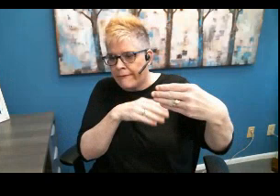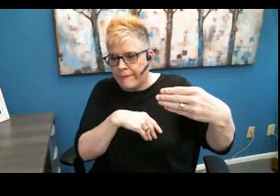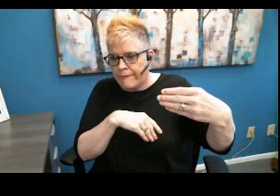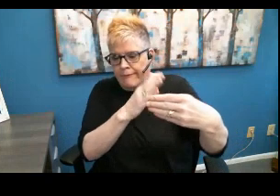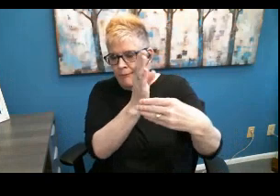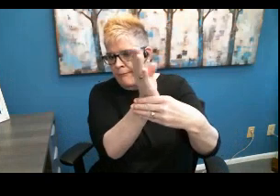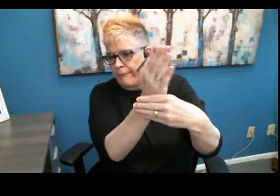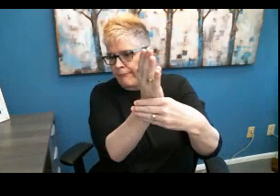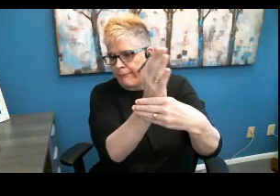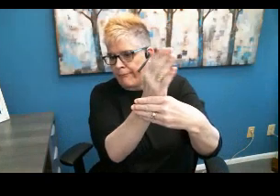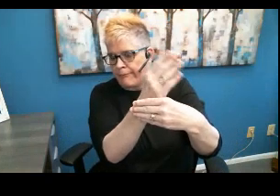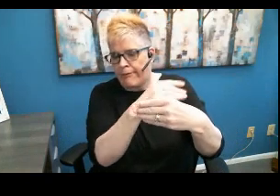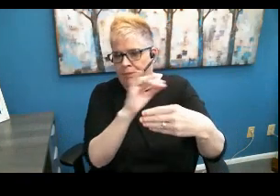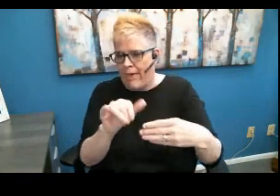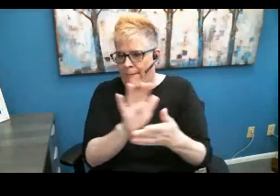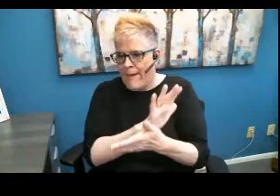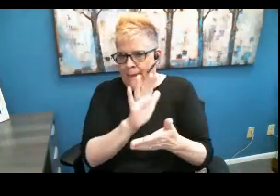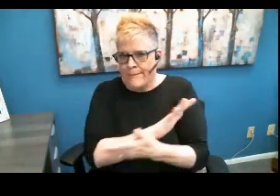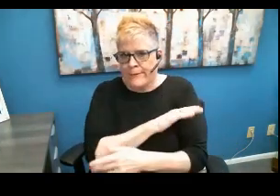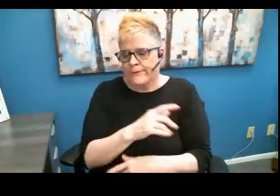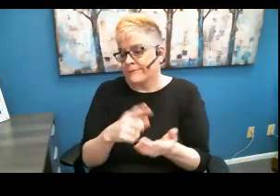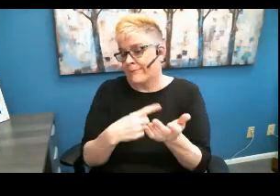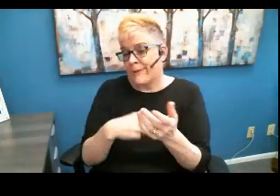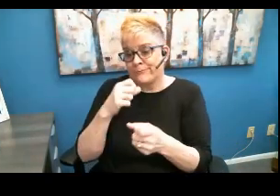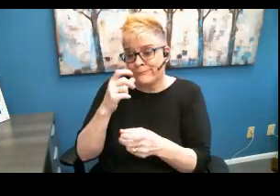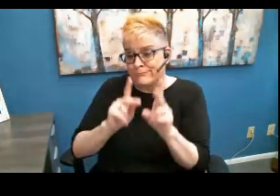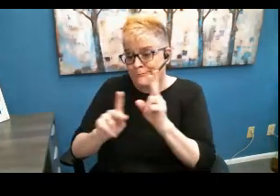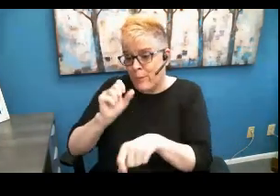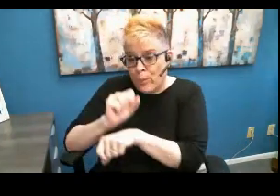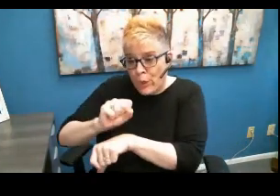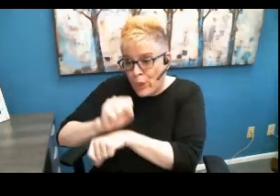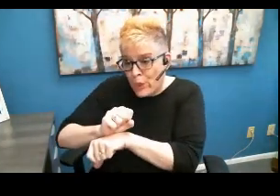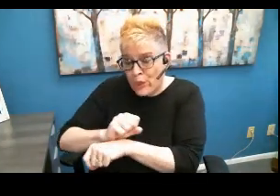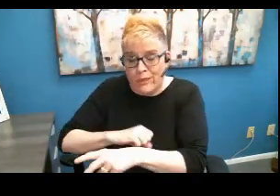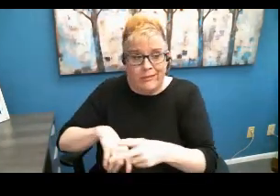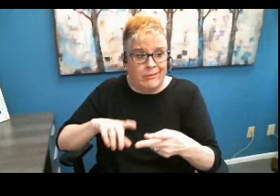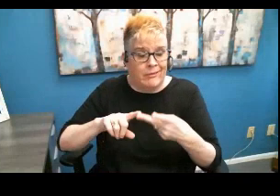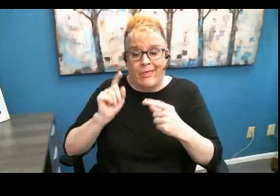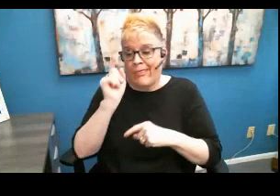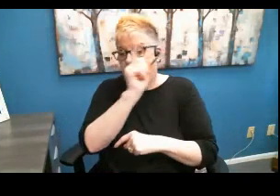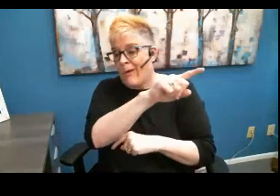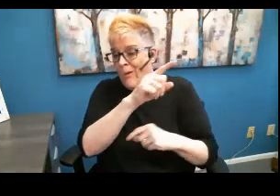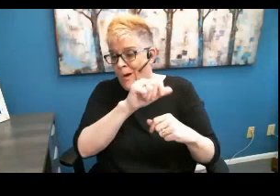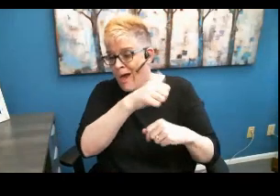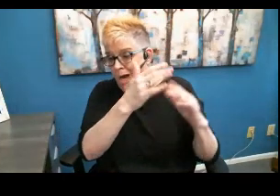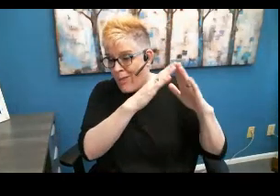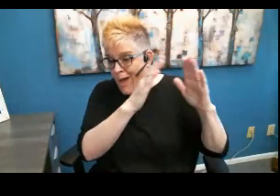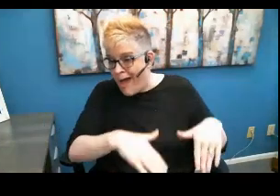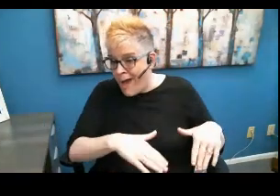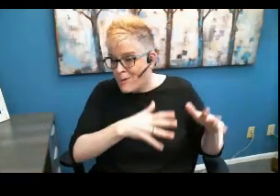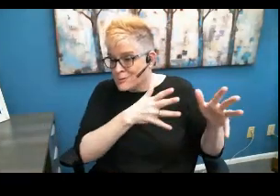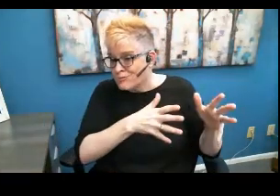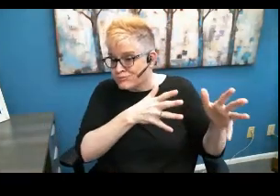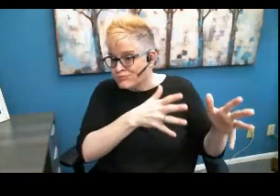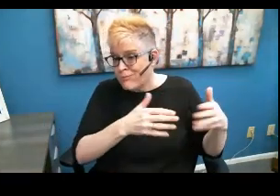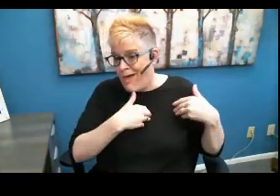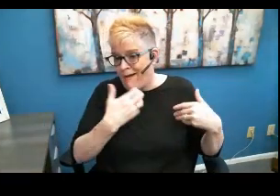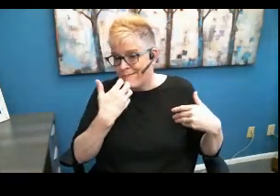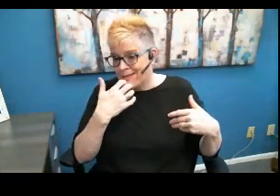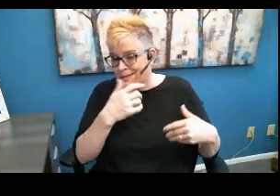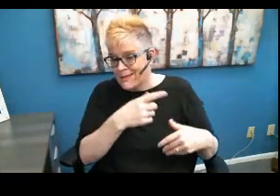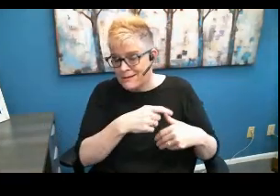times people they're either at work or maybe they go into a relative's house or something where they do have heat, that type of thing.